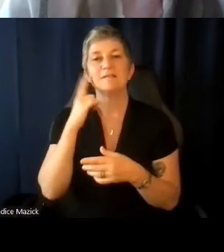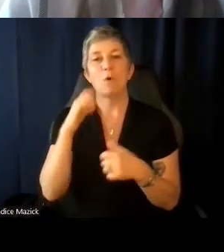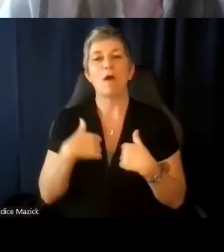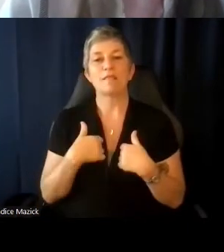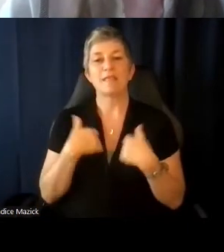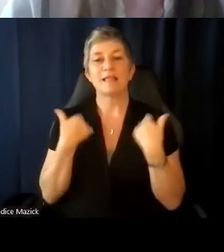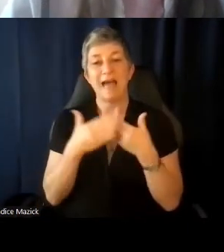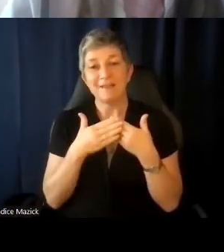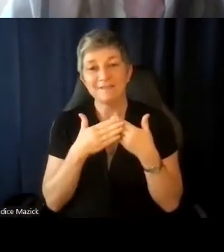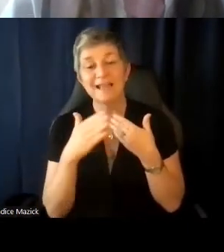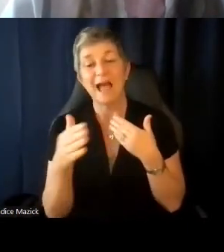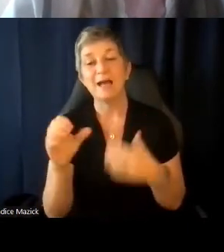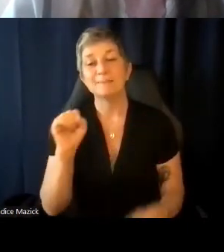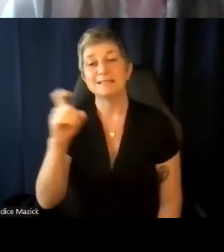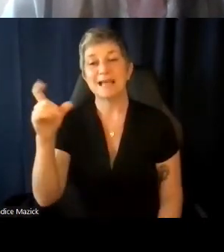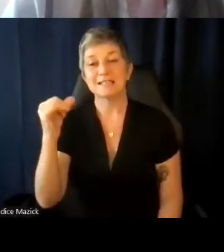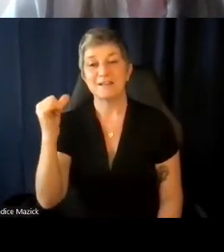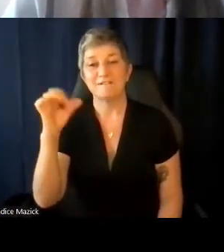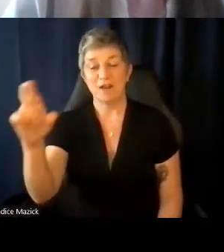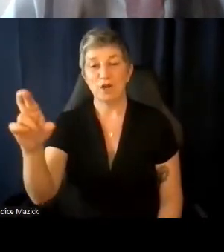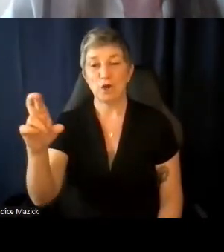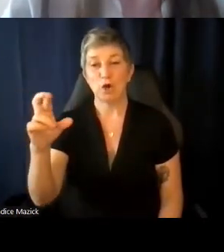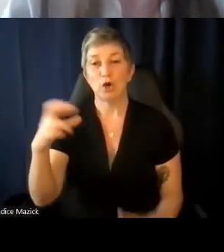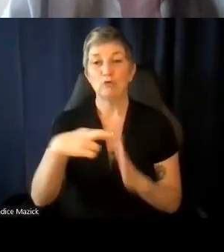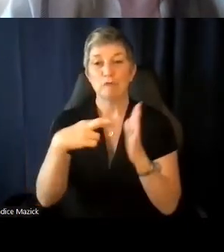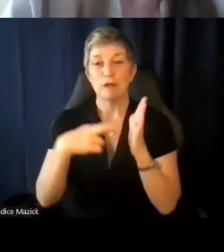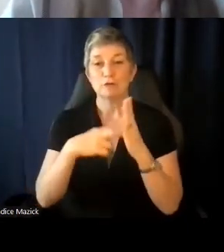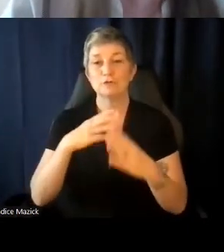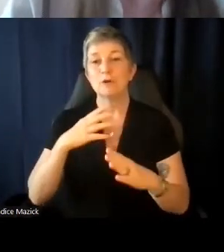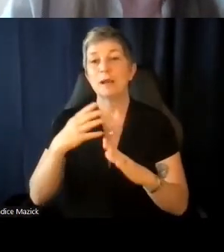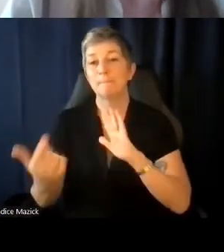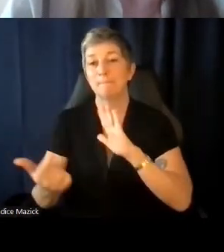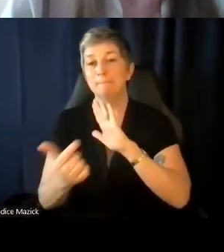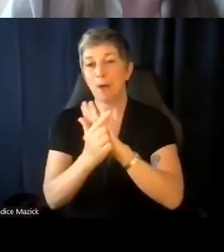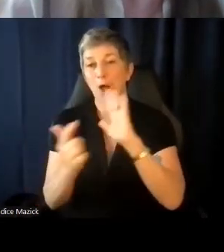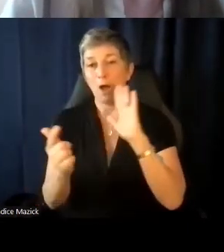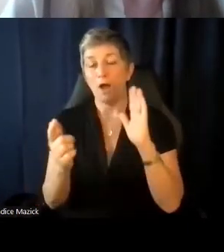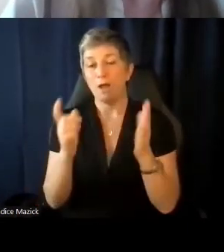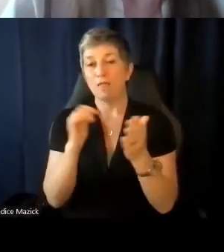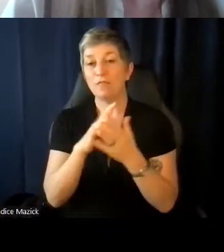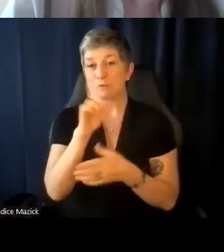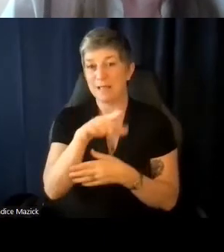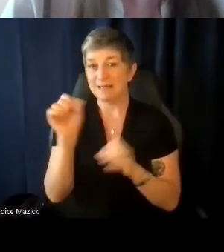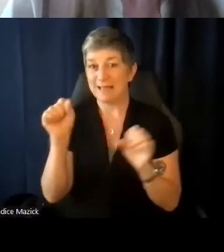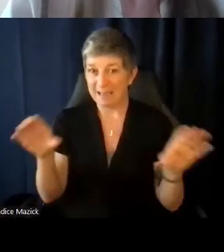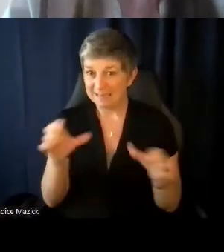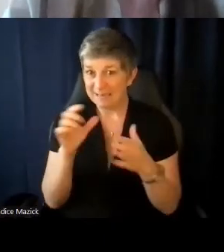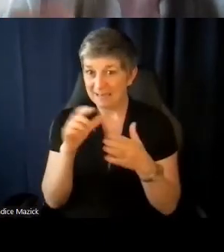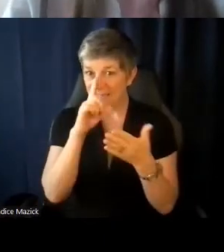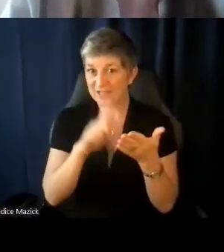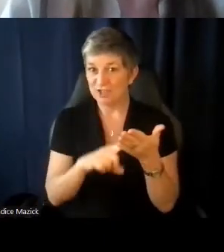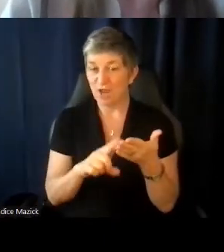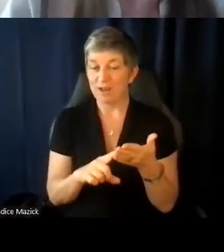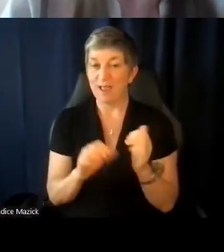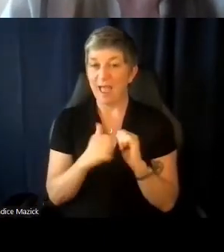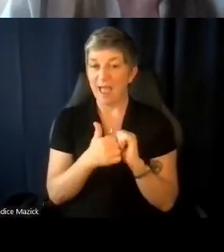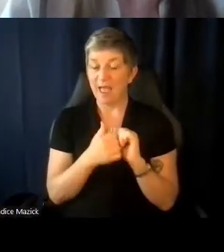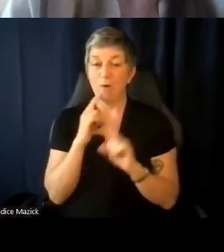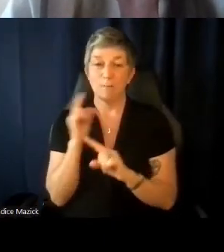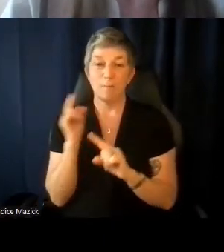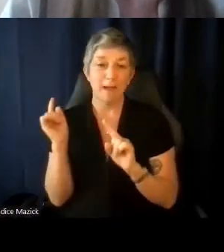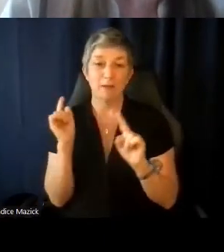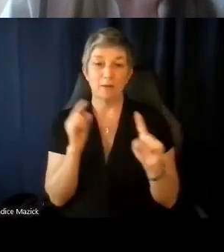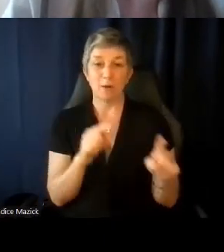sex offender registry bar. And those landlords can conduct that check by going to